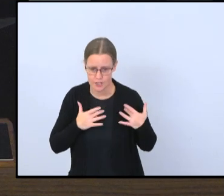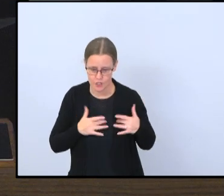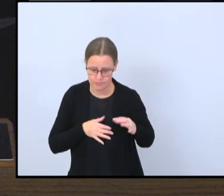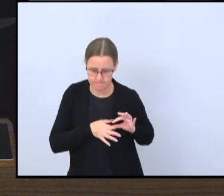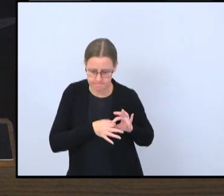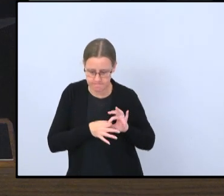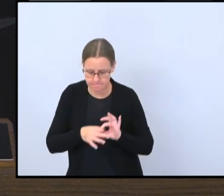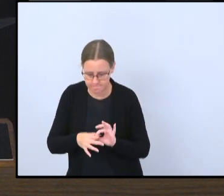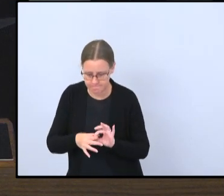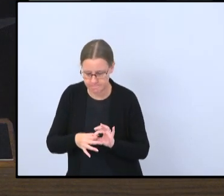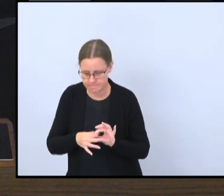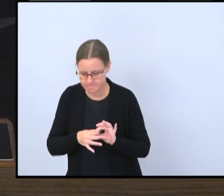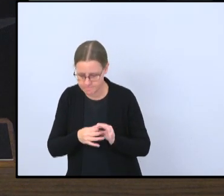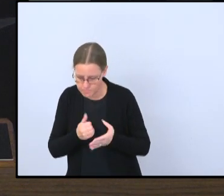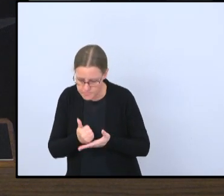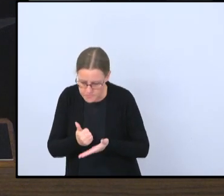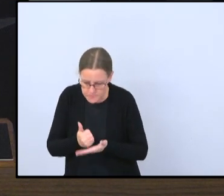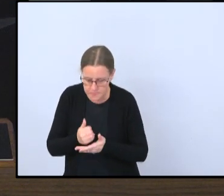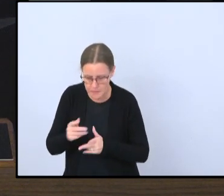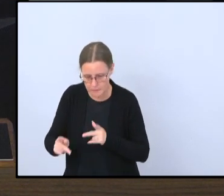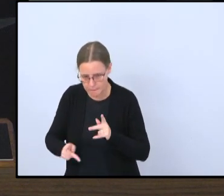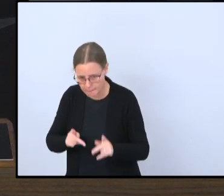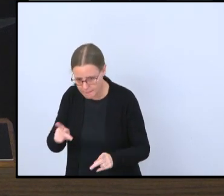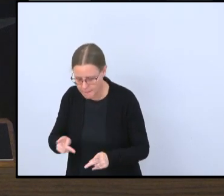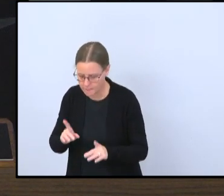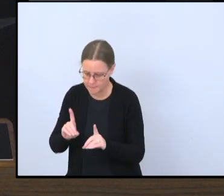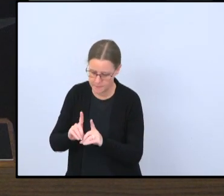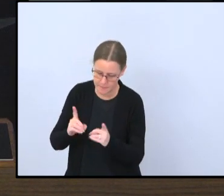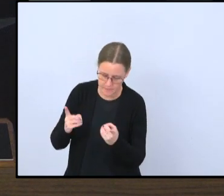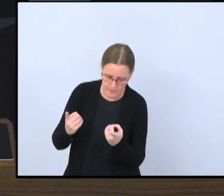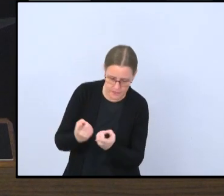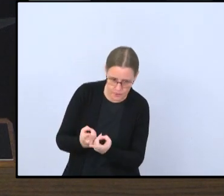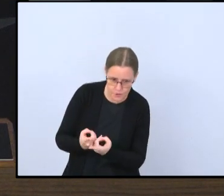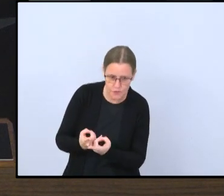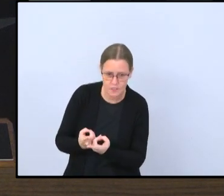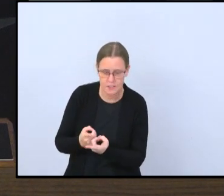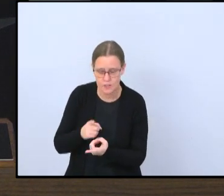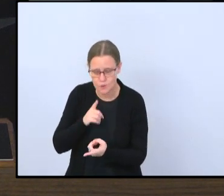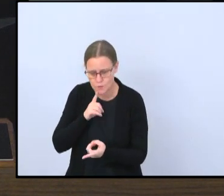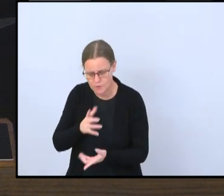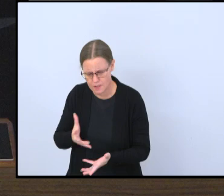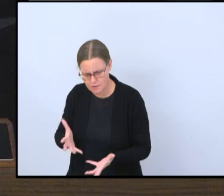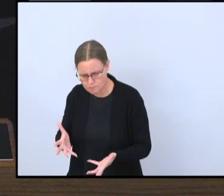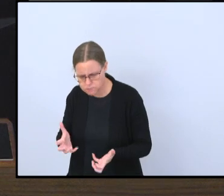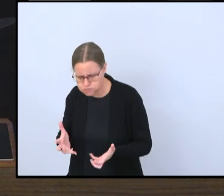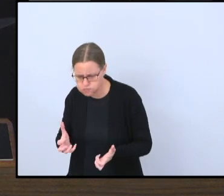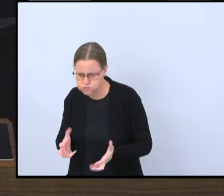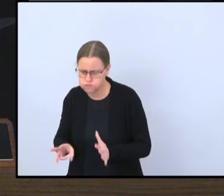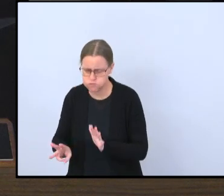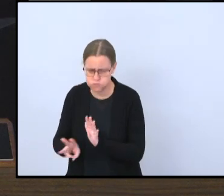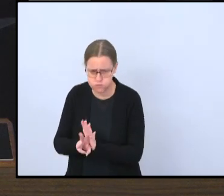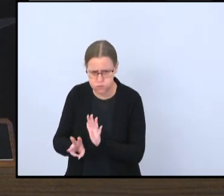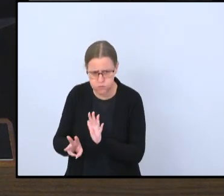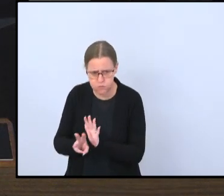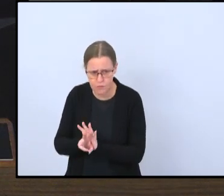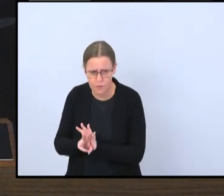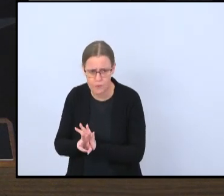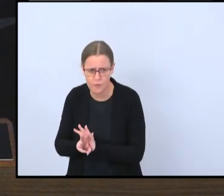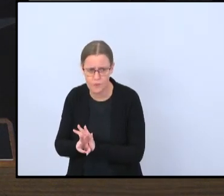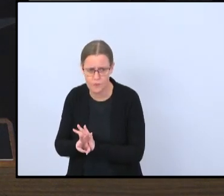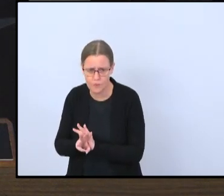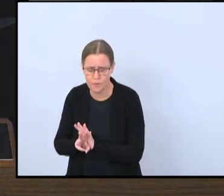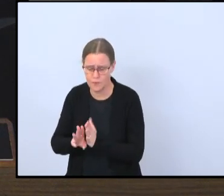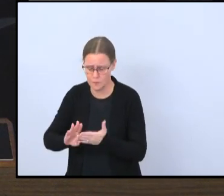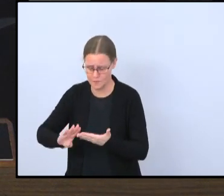He has a heart for our district and has a strong desire to see Waco